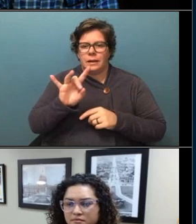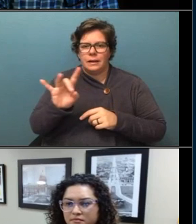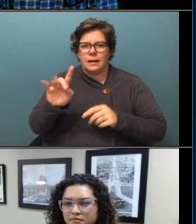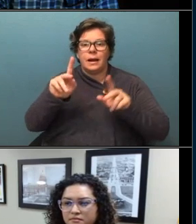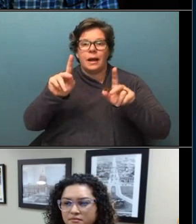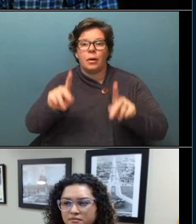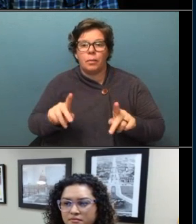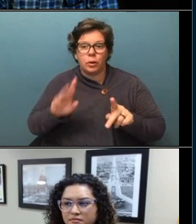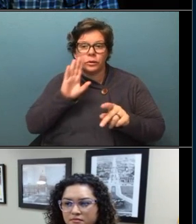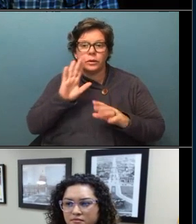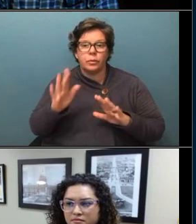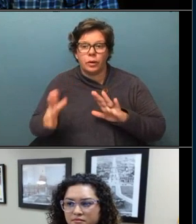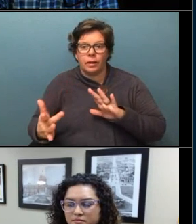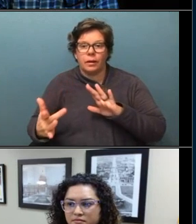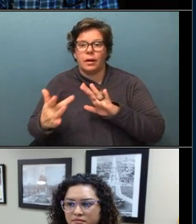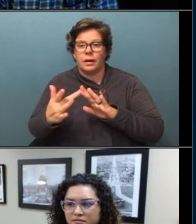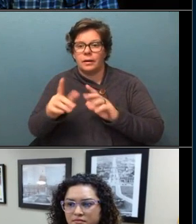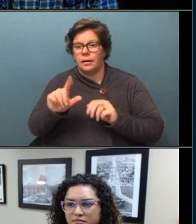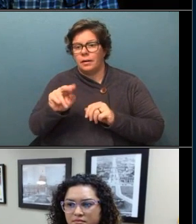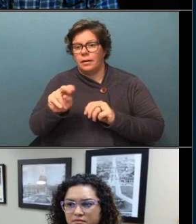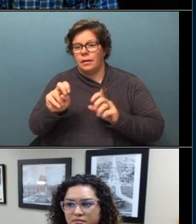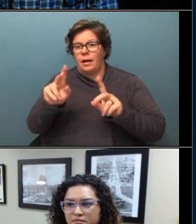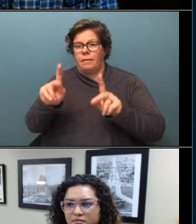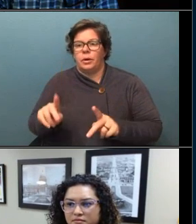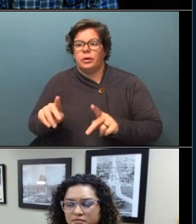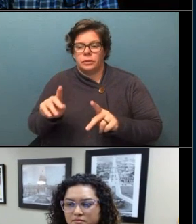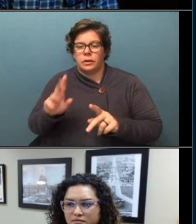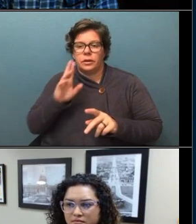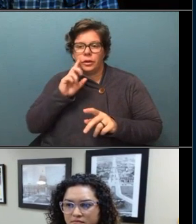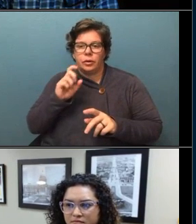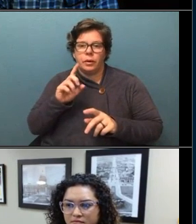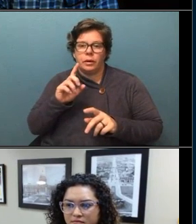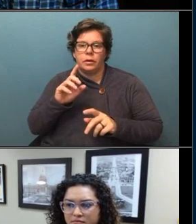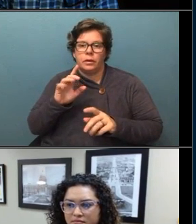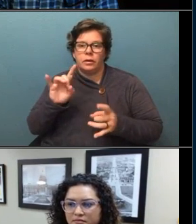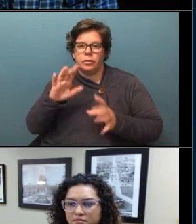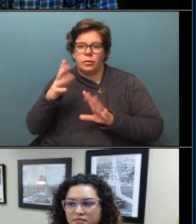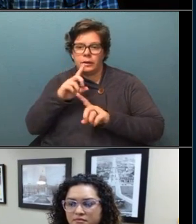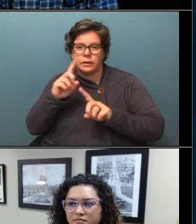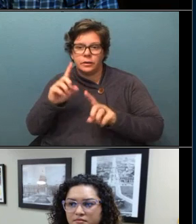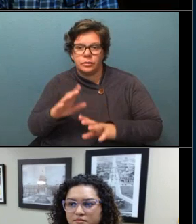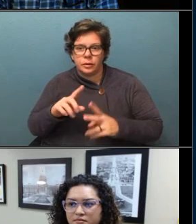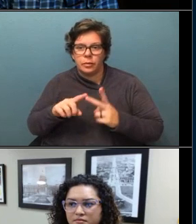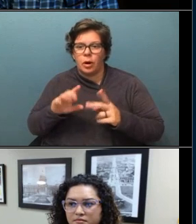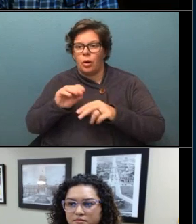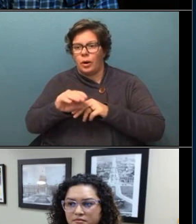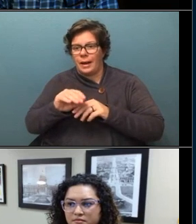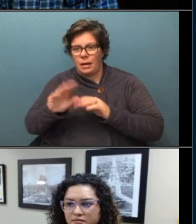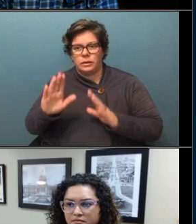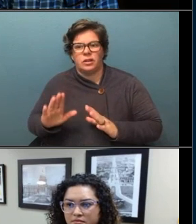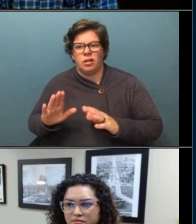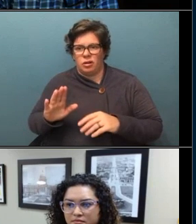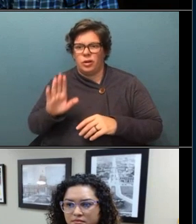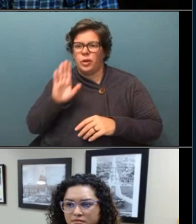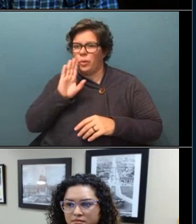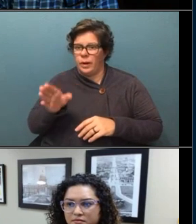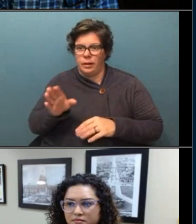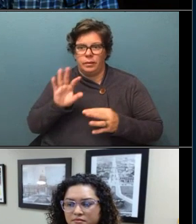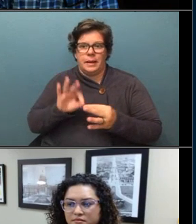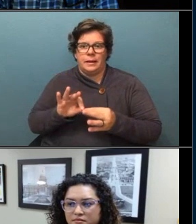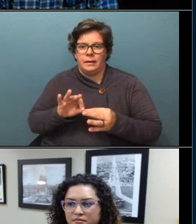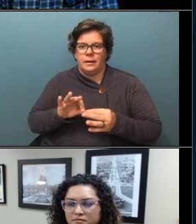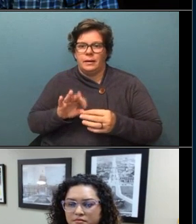will reach a live person. You will reach a crisis responder or a crisis counselor. And I